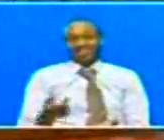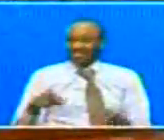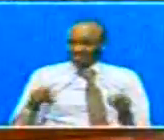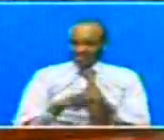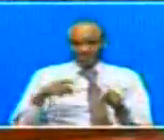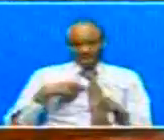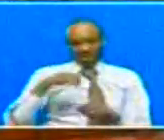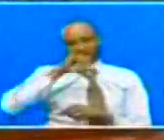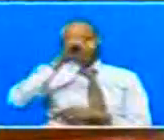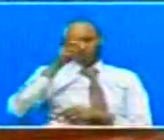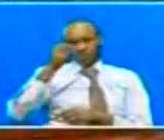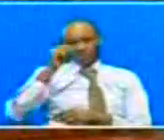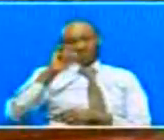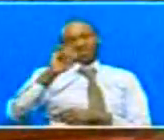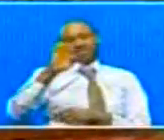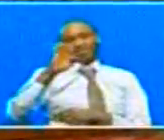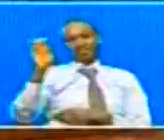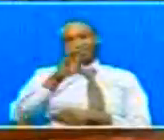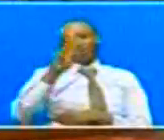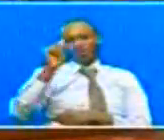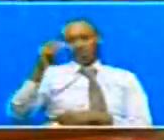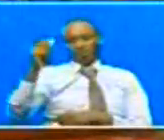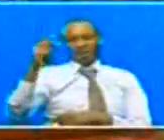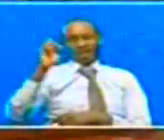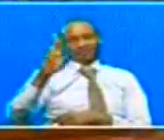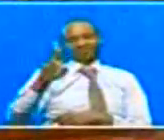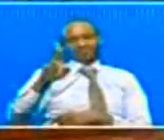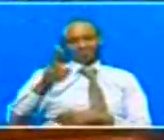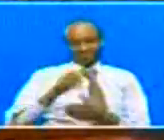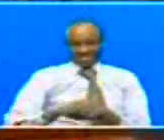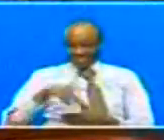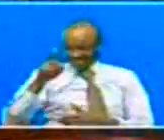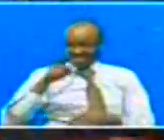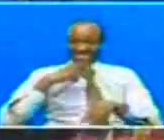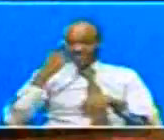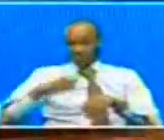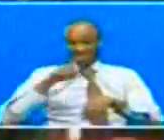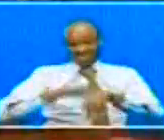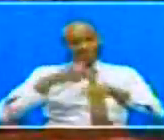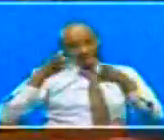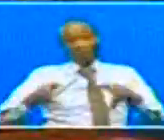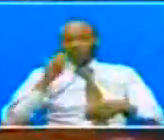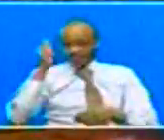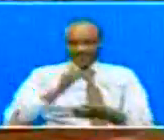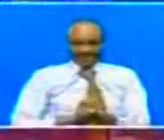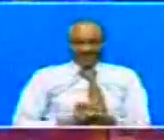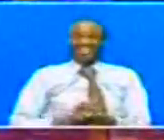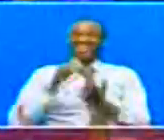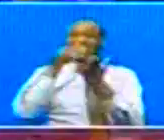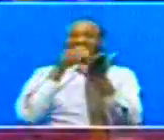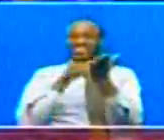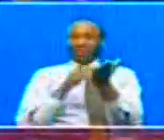Walker. And he's holding nothing back this time. He says, this is the moment for this country. List of shame is